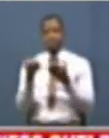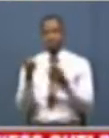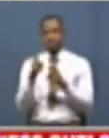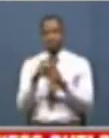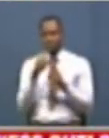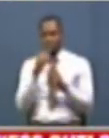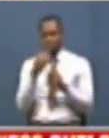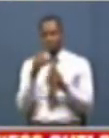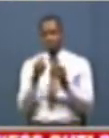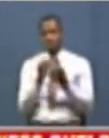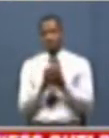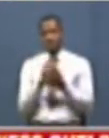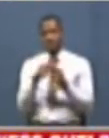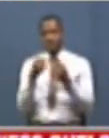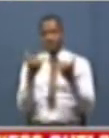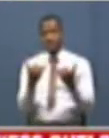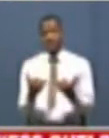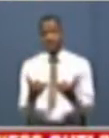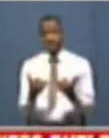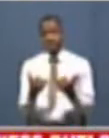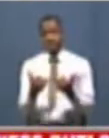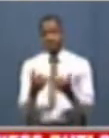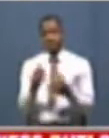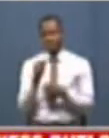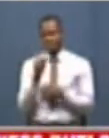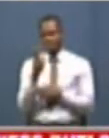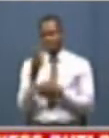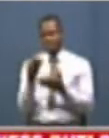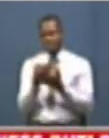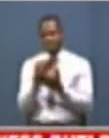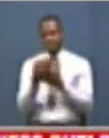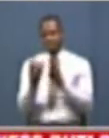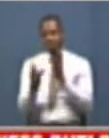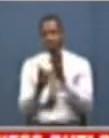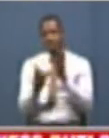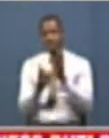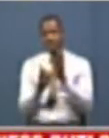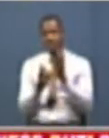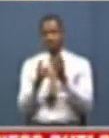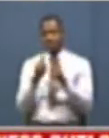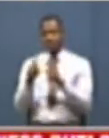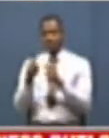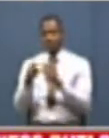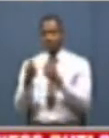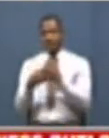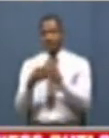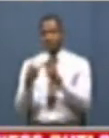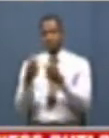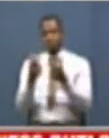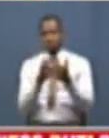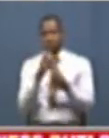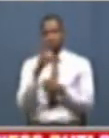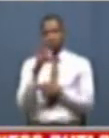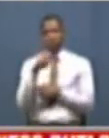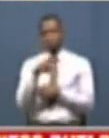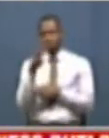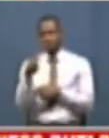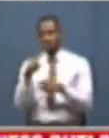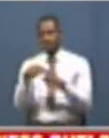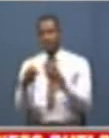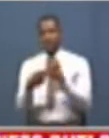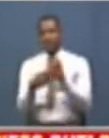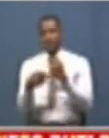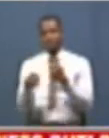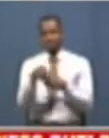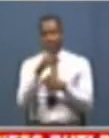gratifying to note that presently, 16 financial technology firms and 22 banks